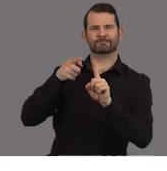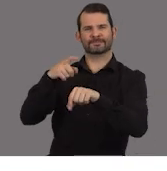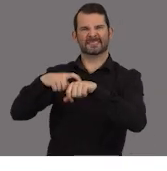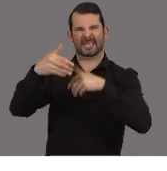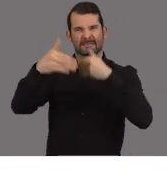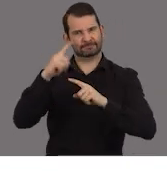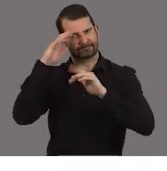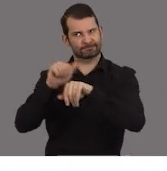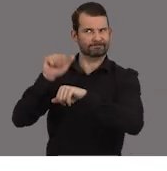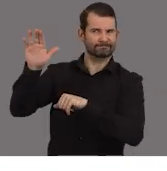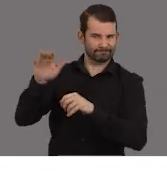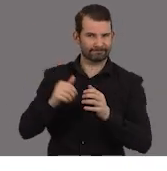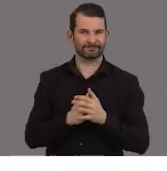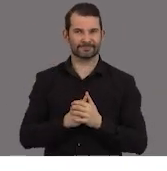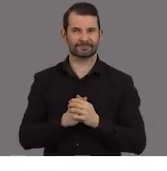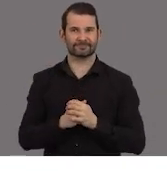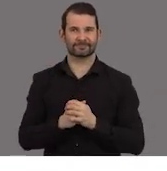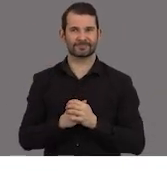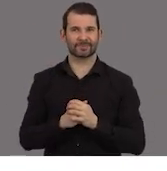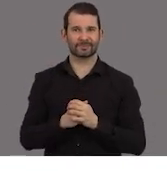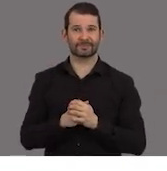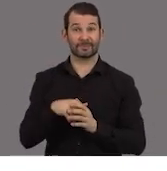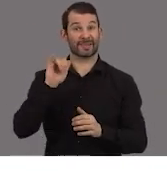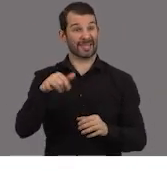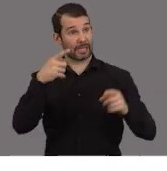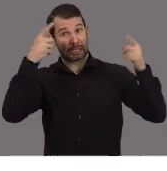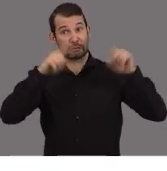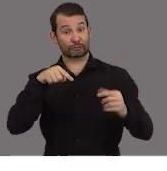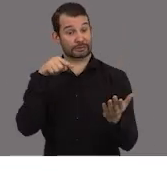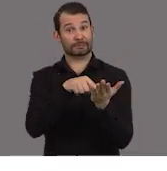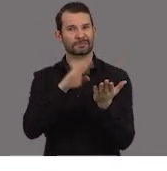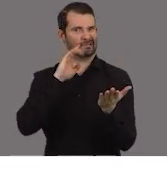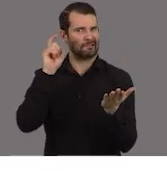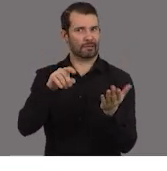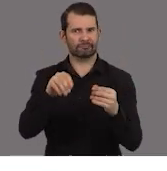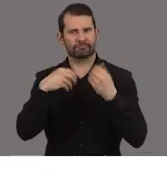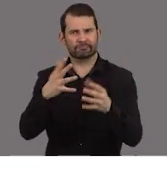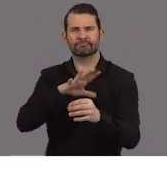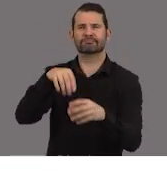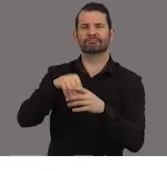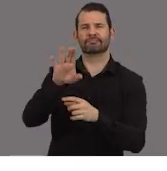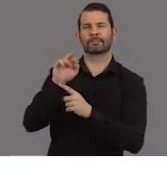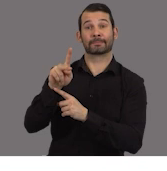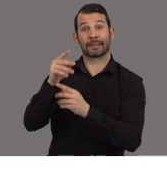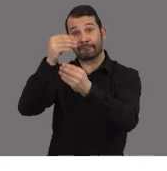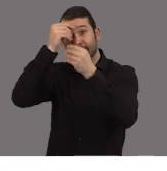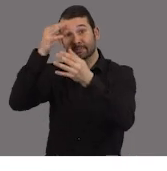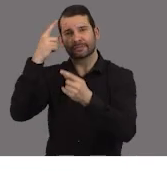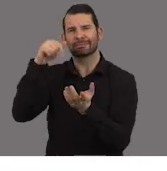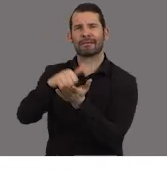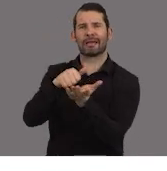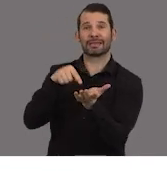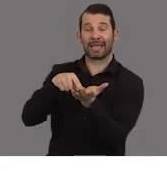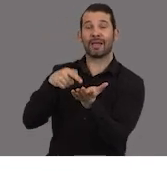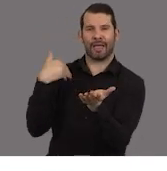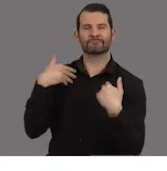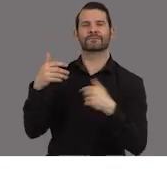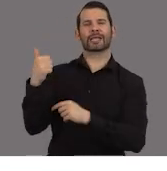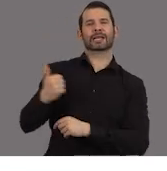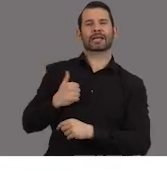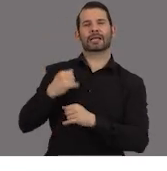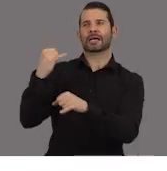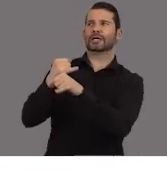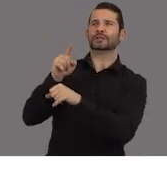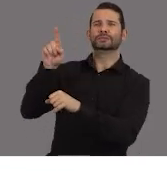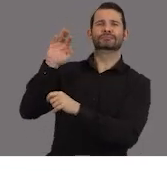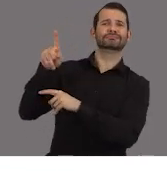within a specified time frame. On the agreement, you will have to provide banking information for an account with a